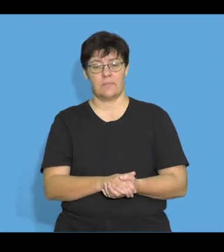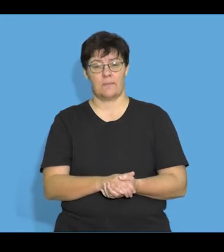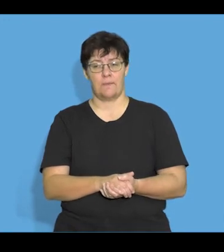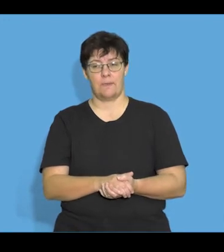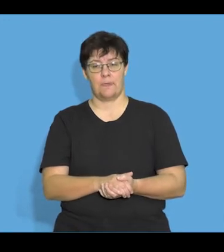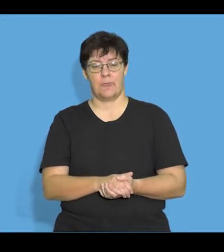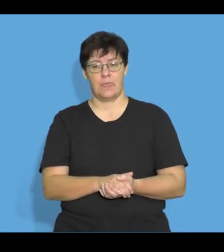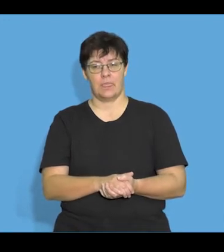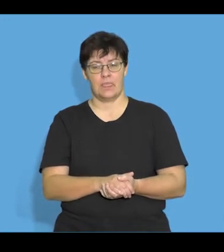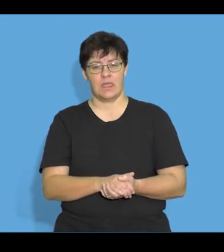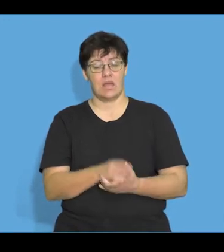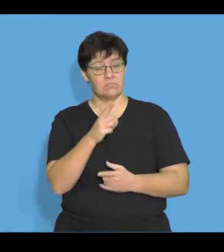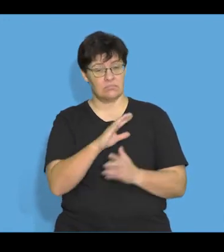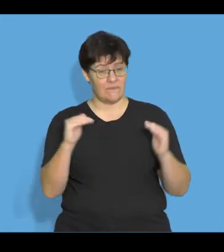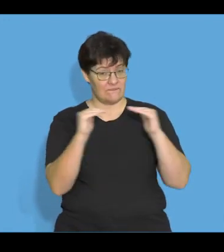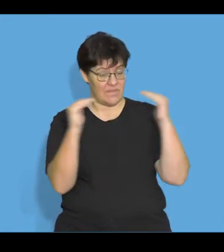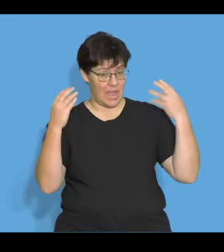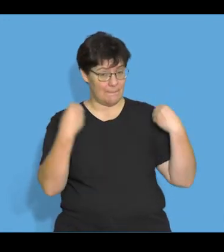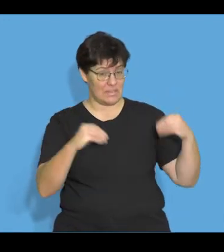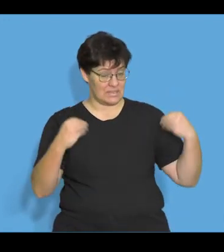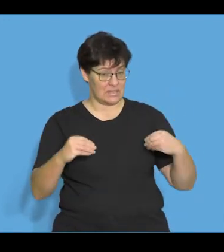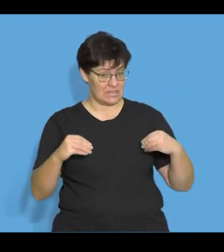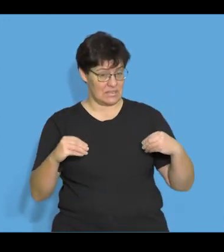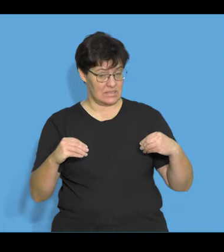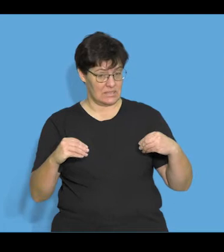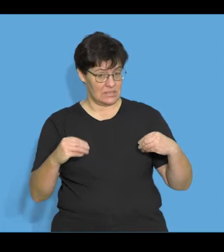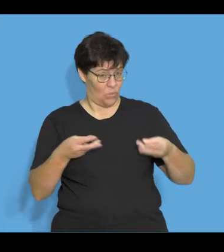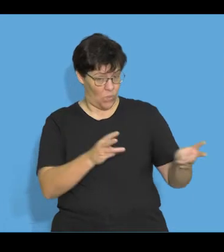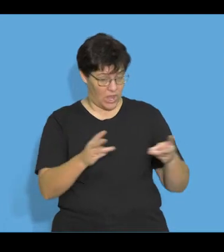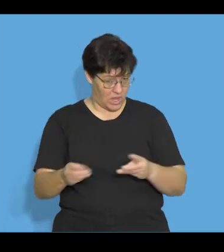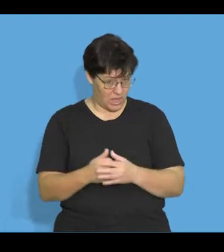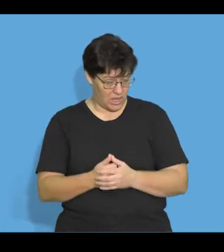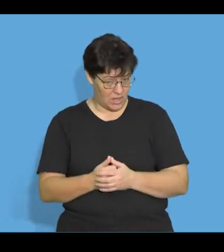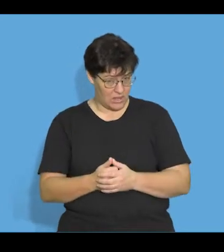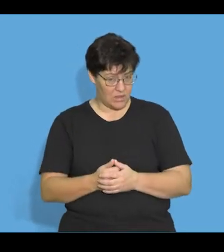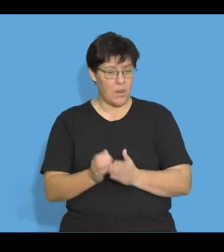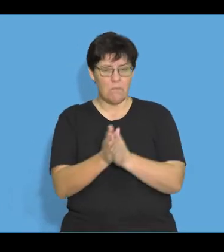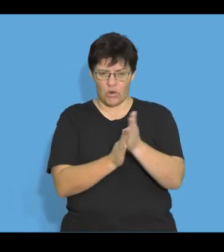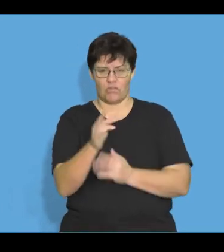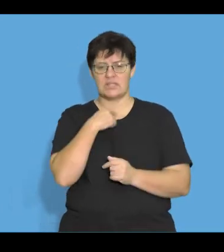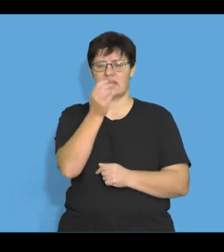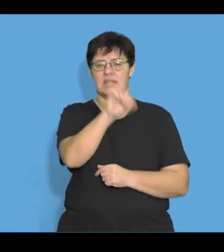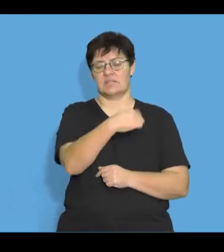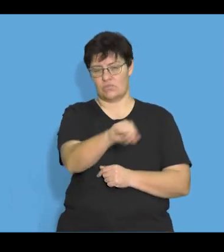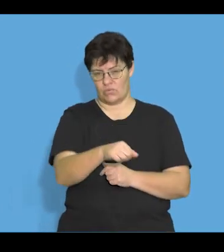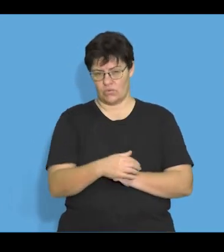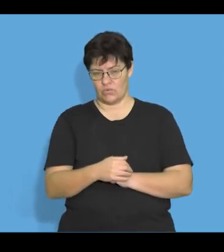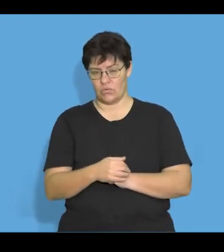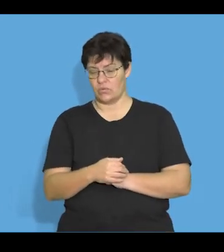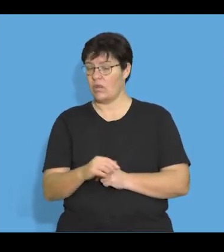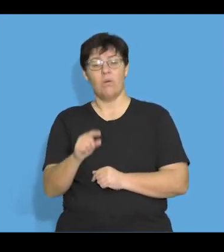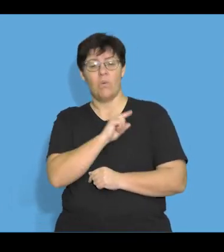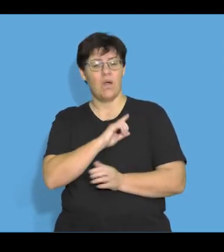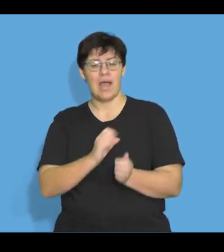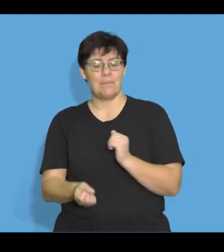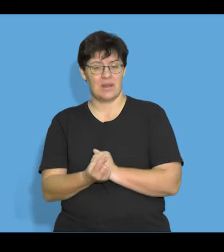is this a fair business practice? Motivate your answer. What are the consequences